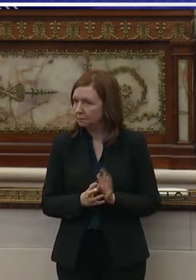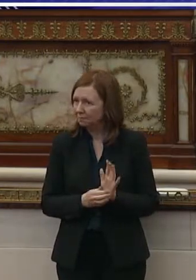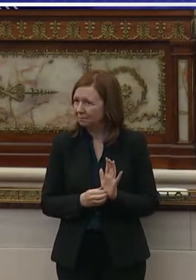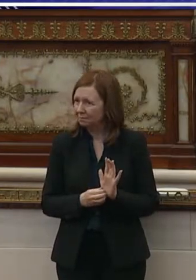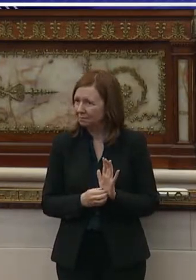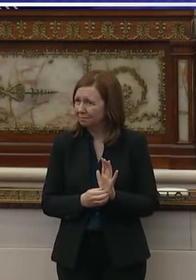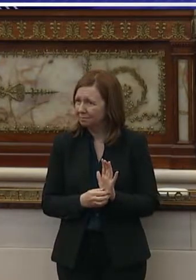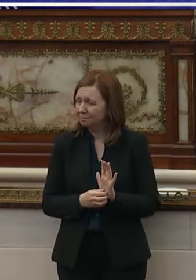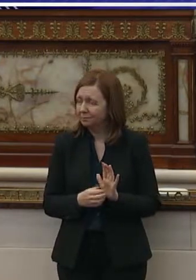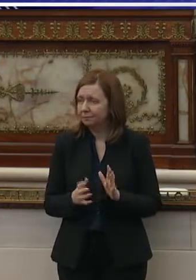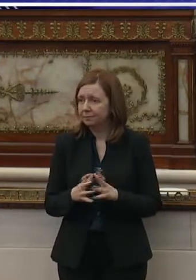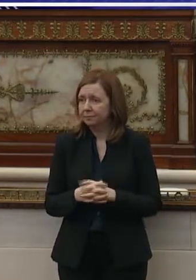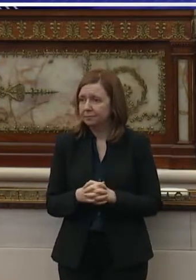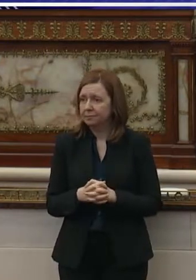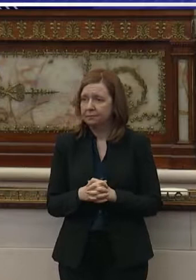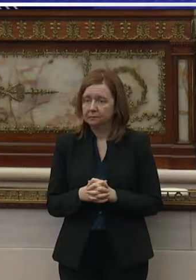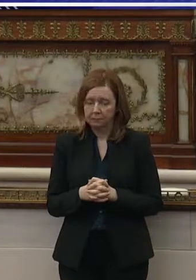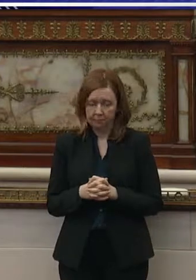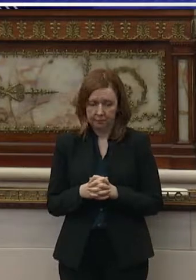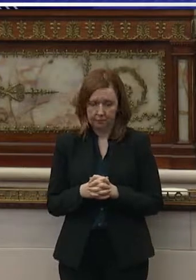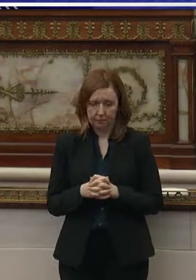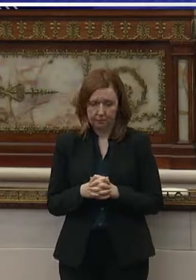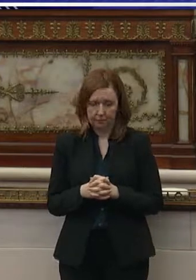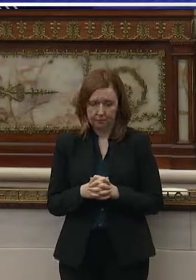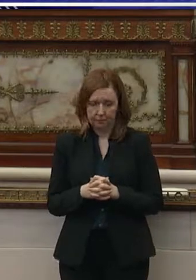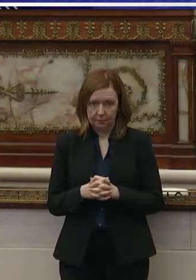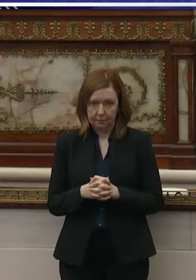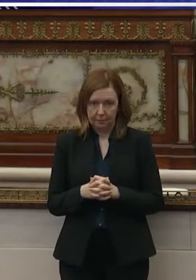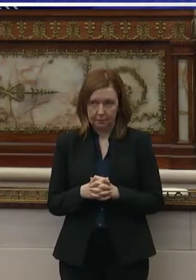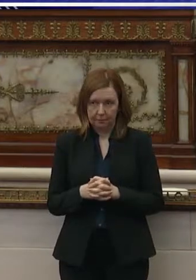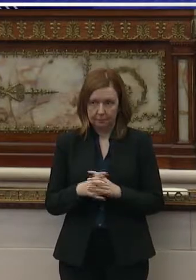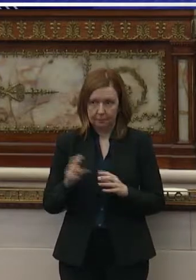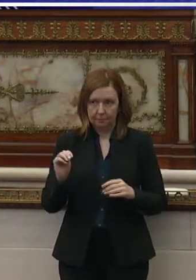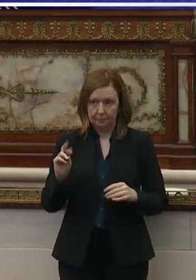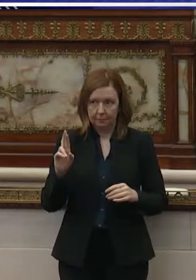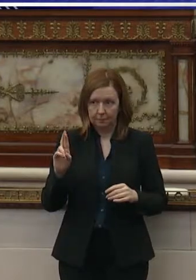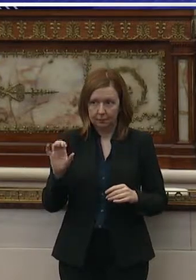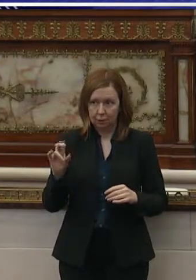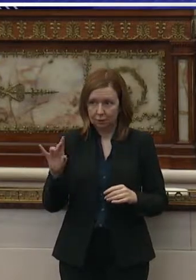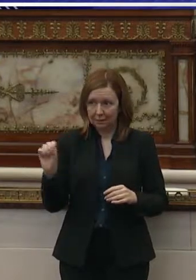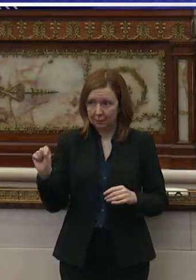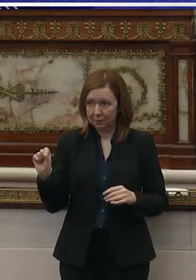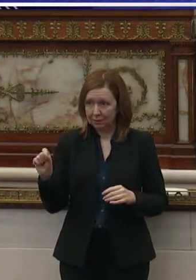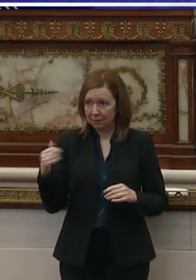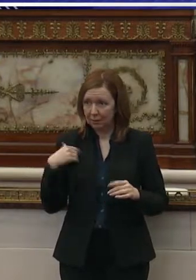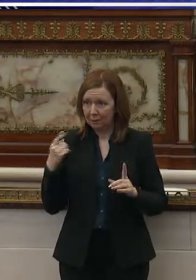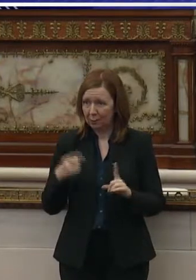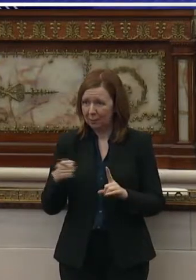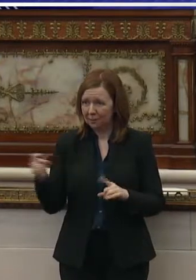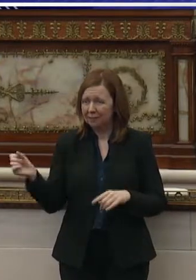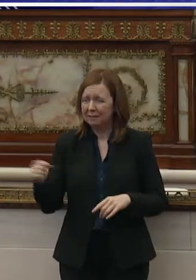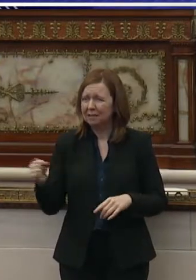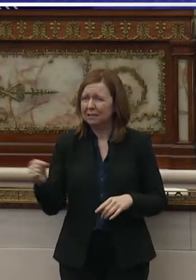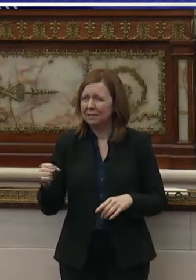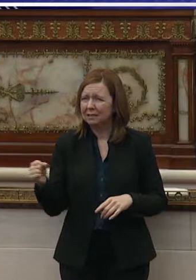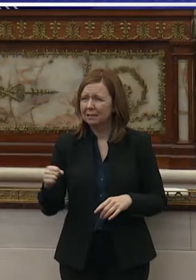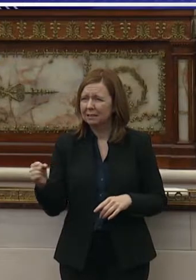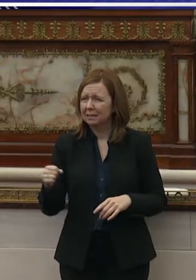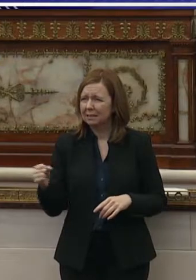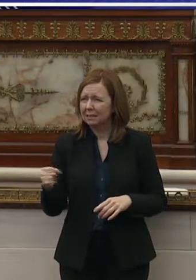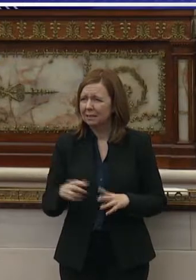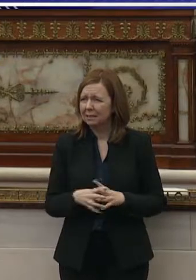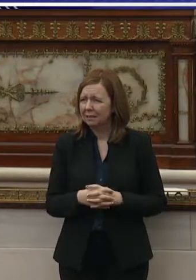Councilwoman, this is John. yes, Mr. Christmas, did you have a point? Yes, ma'am. Of information? Yes. Yes,